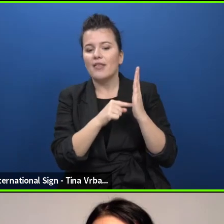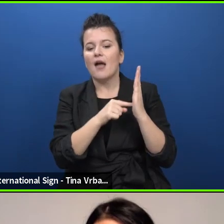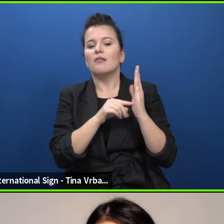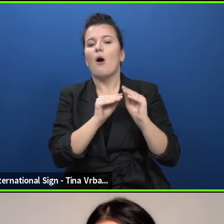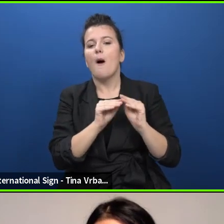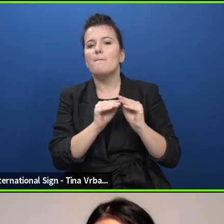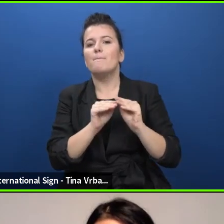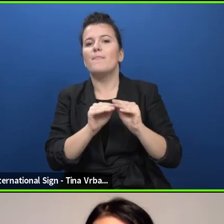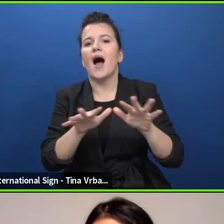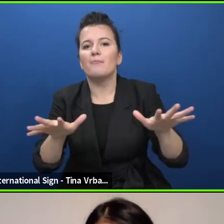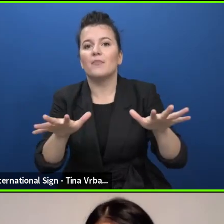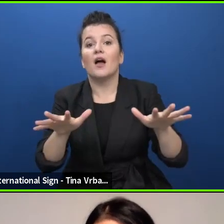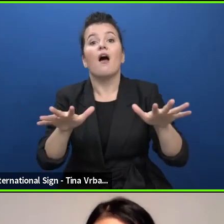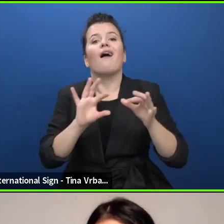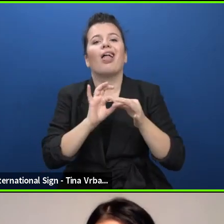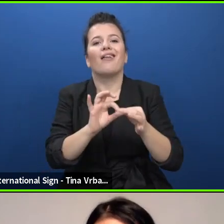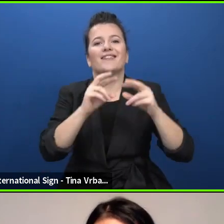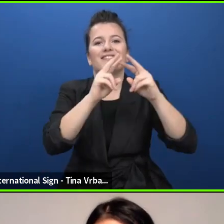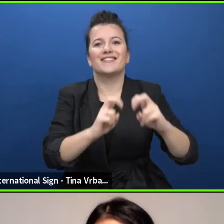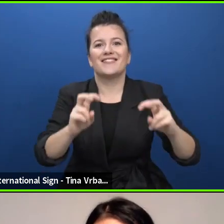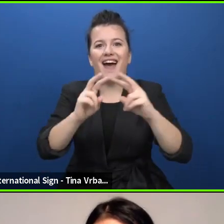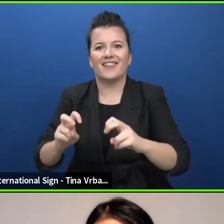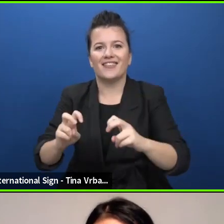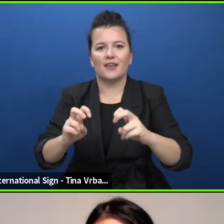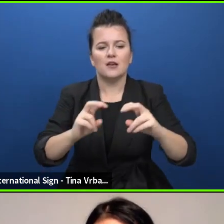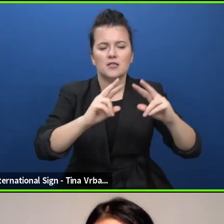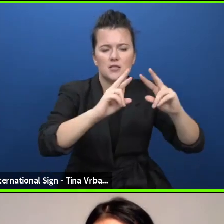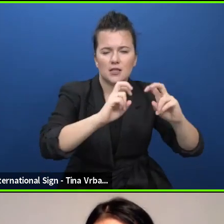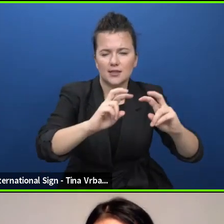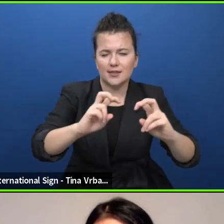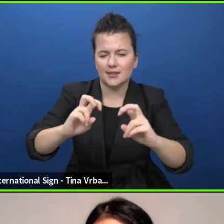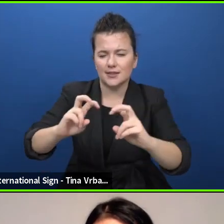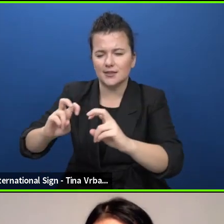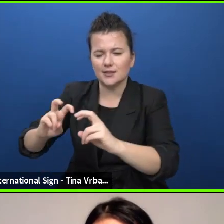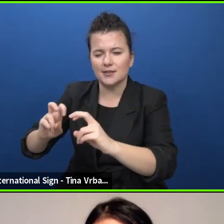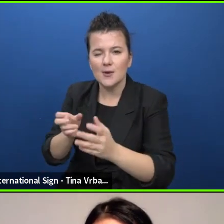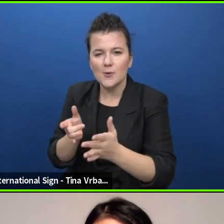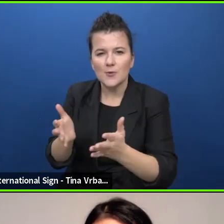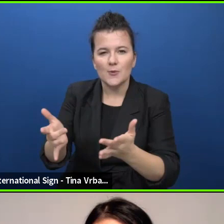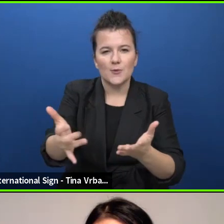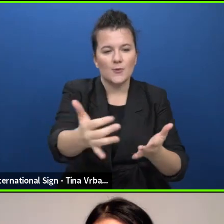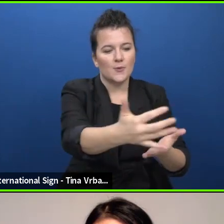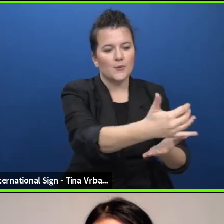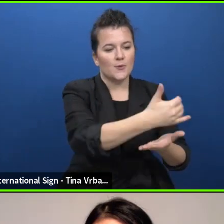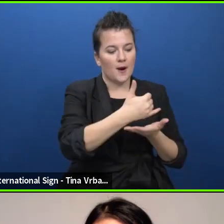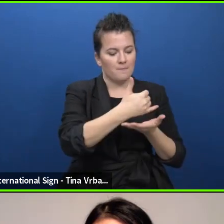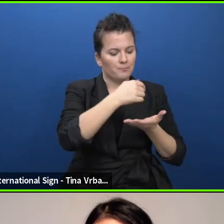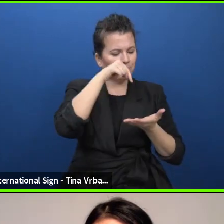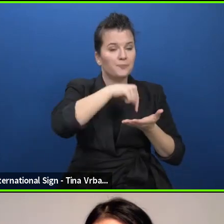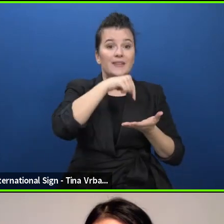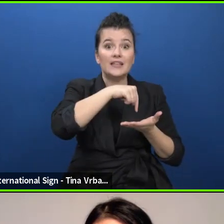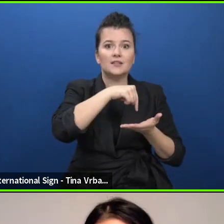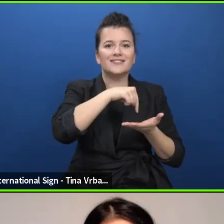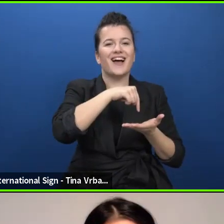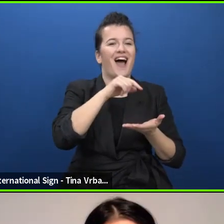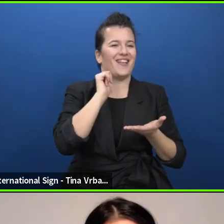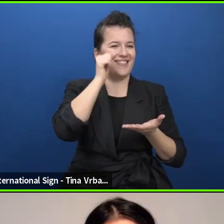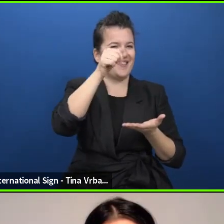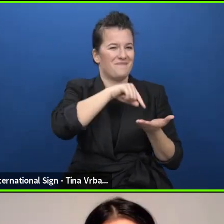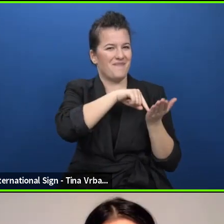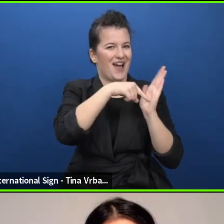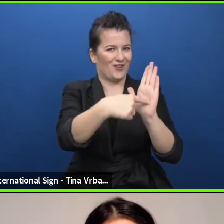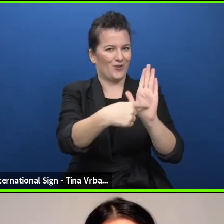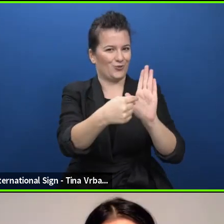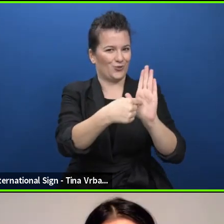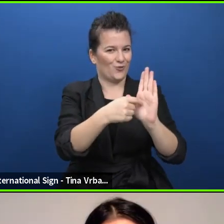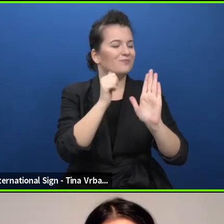detail tomorrow. But we also realized that a place